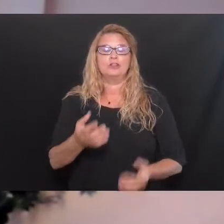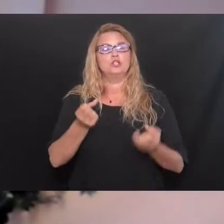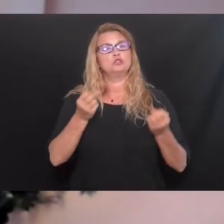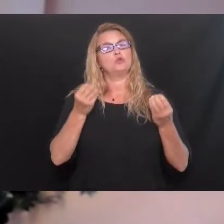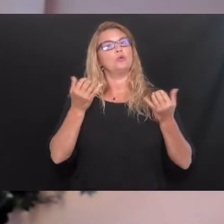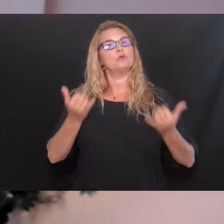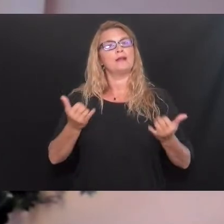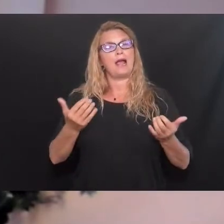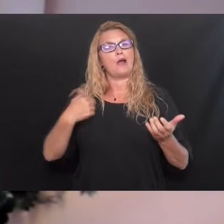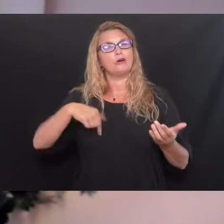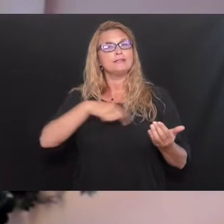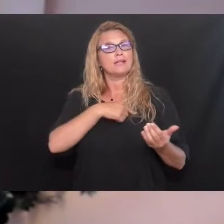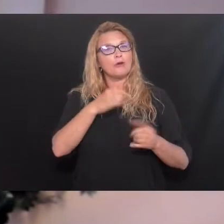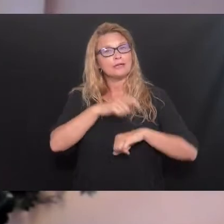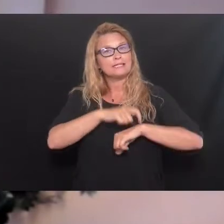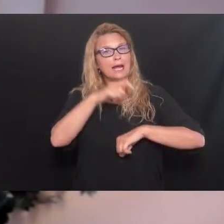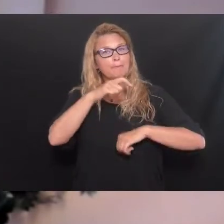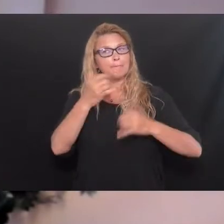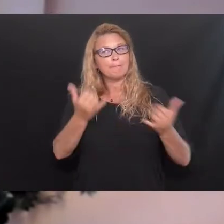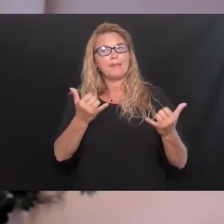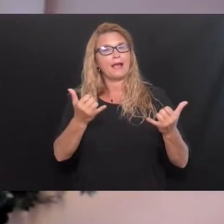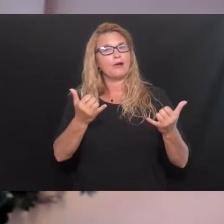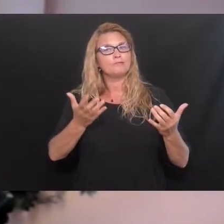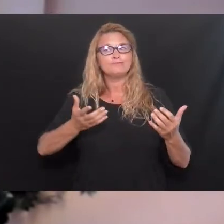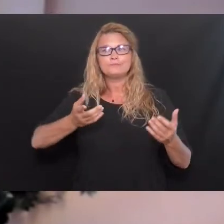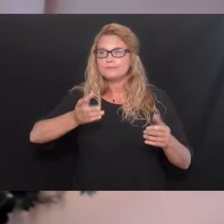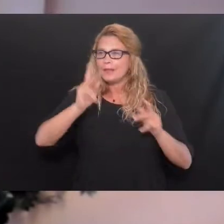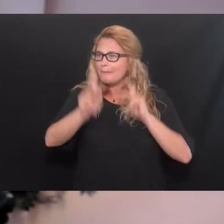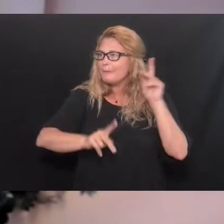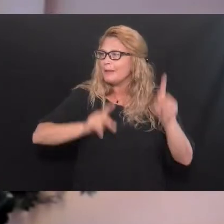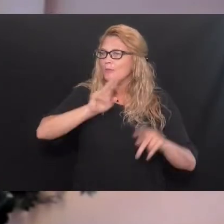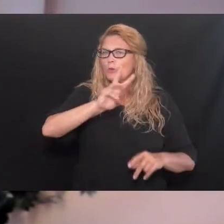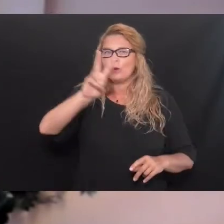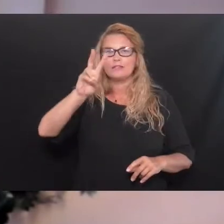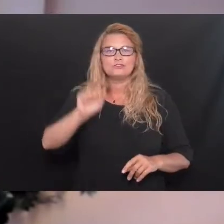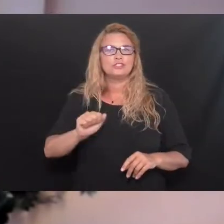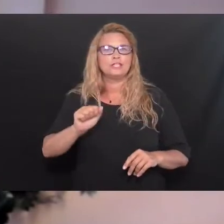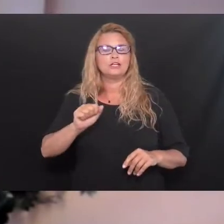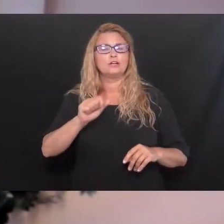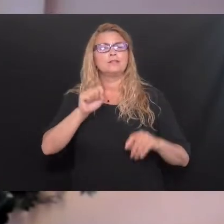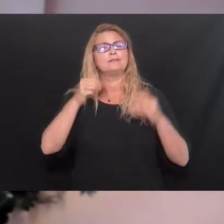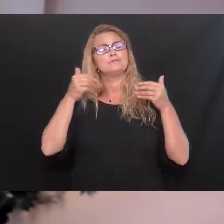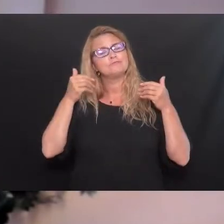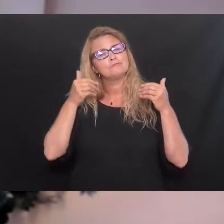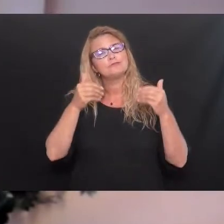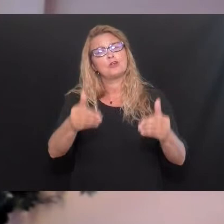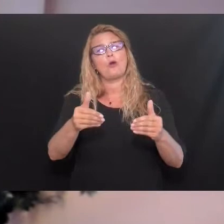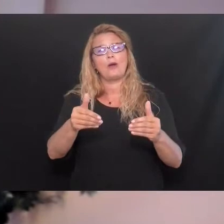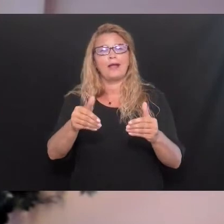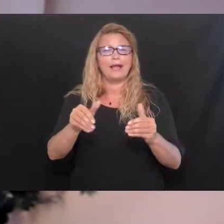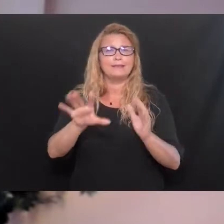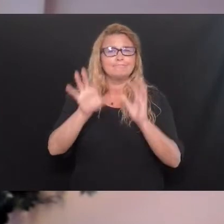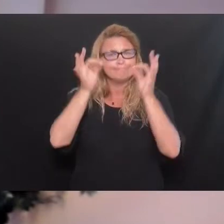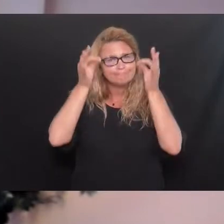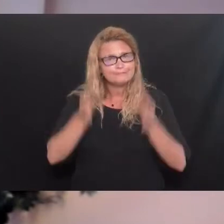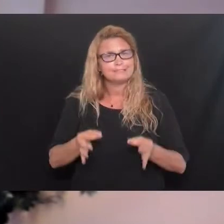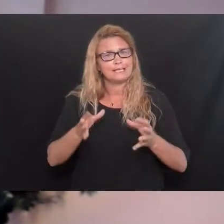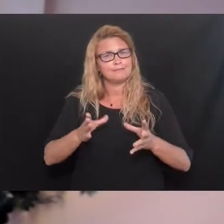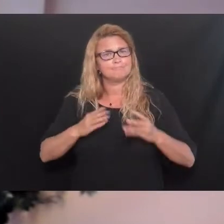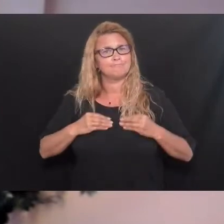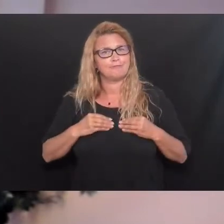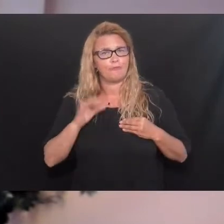time with all residents of West Virginia who are vaccine eligible to please choose, as the governor said, to be